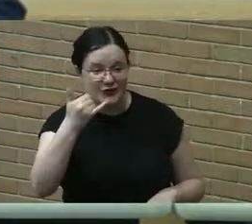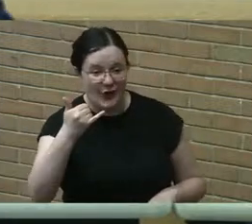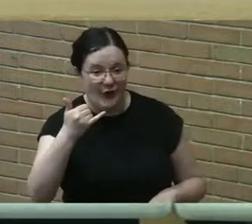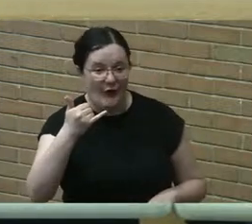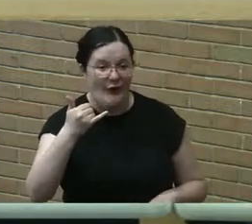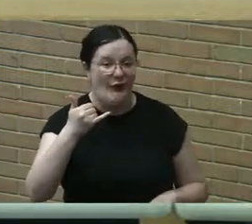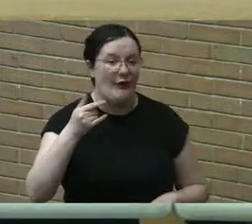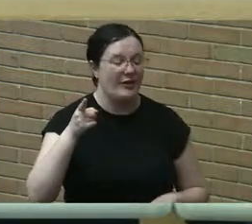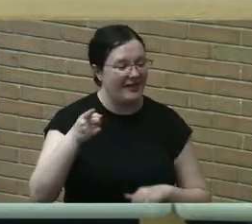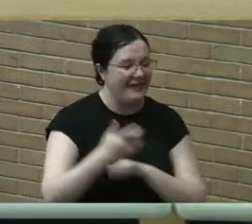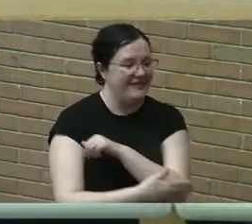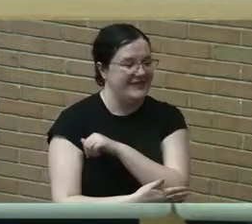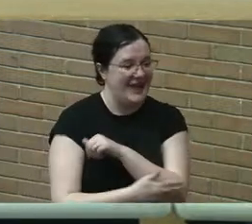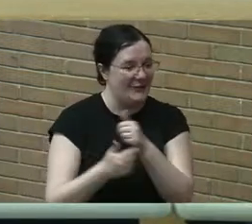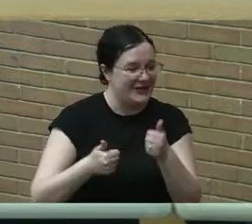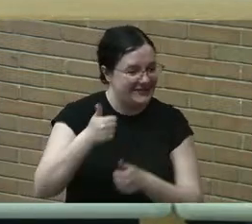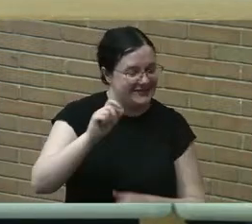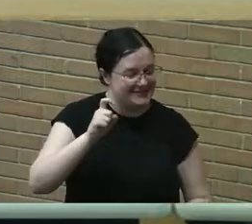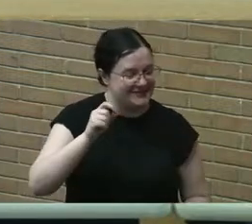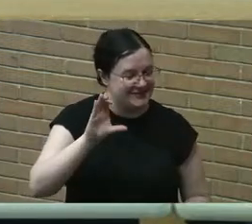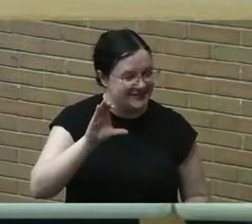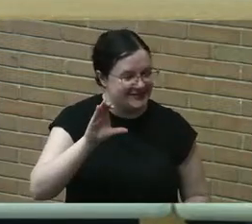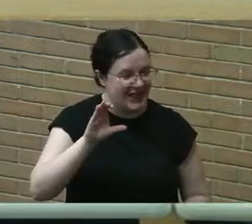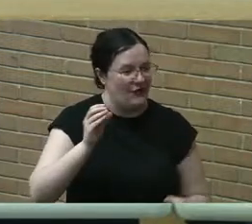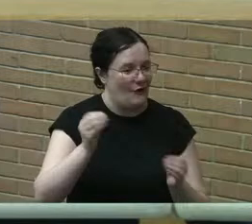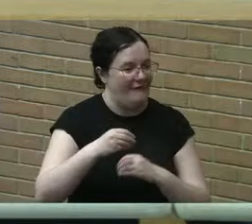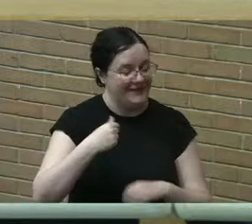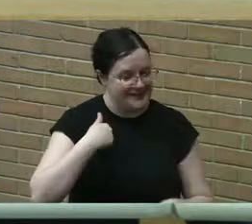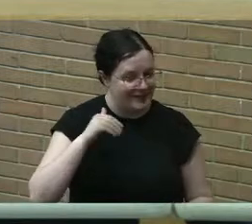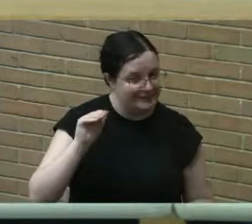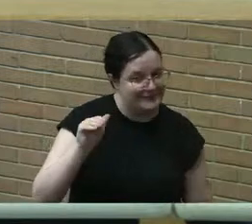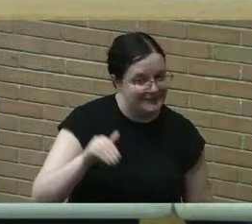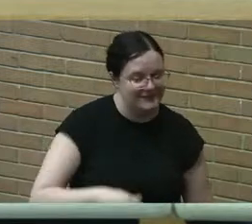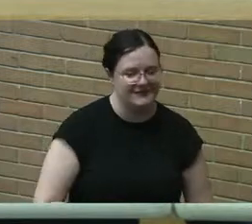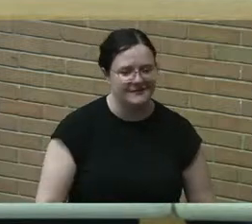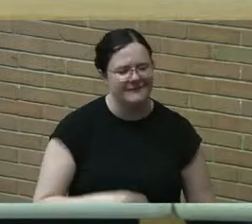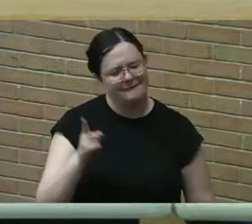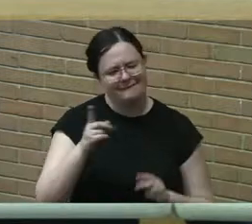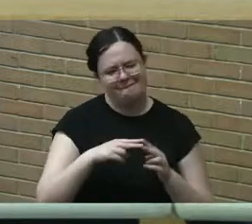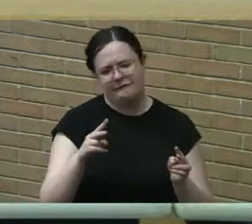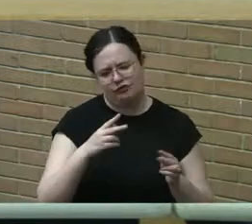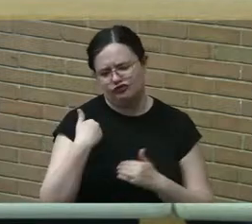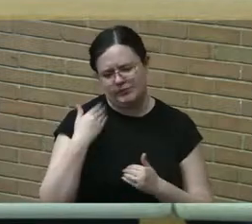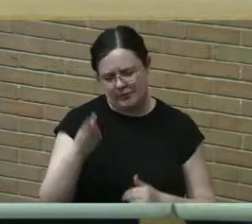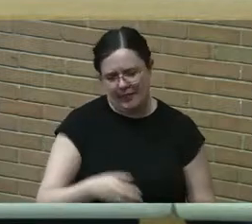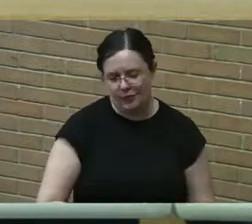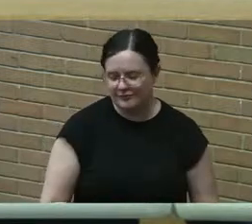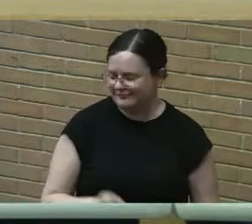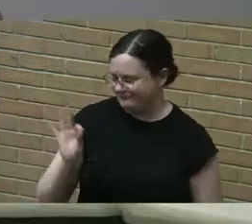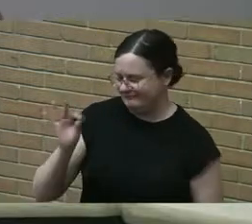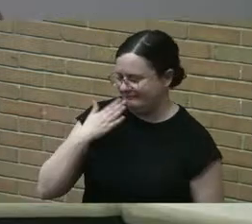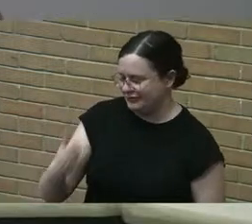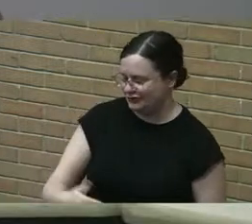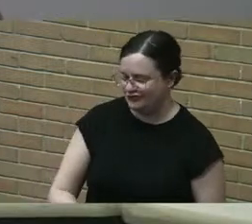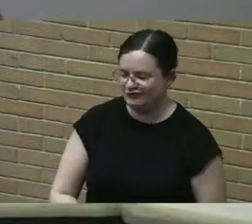at the moment. Excellent. We traded calls today. They're very responsive as always. Very